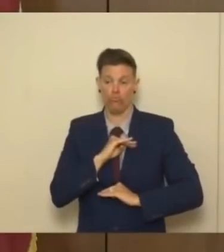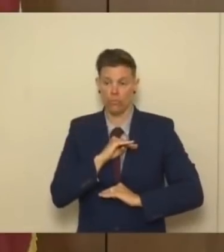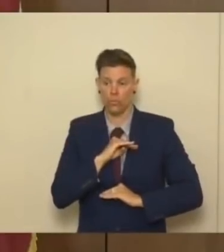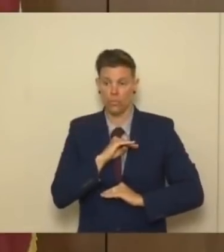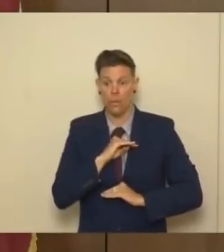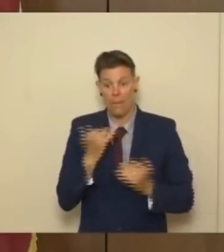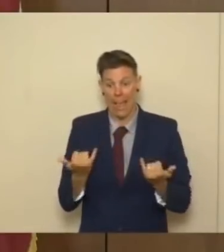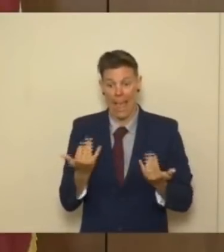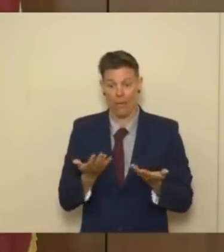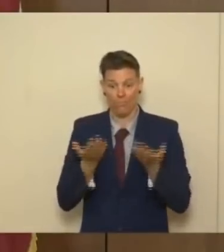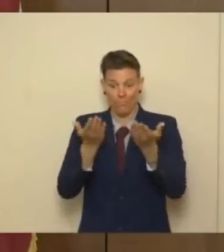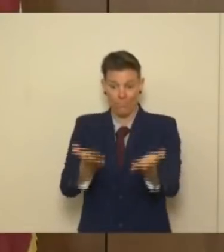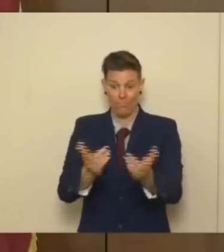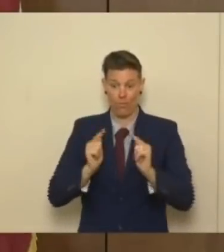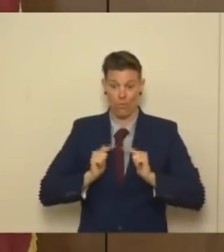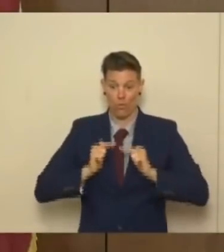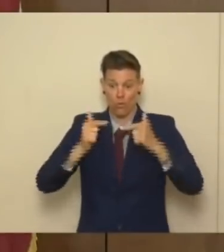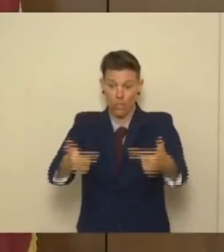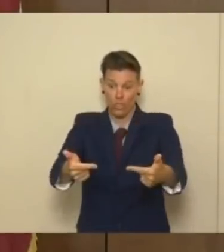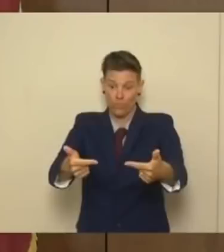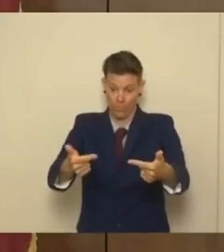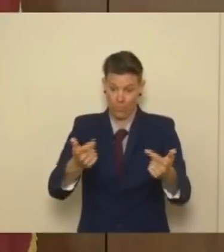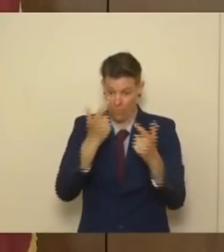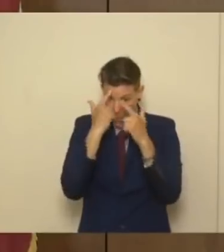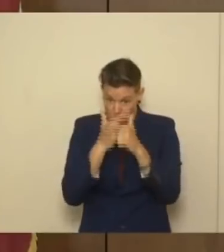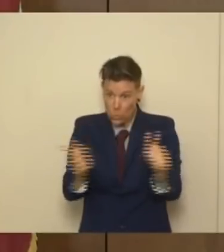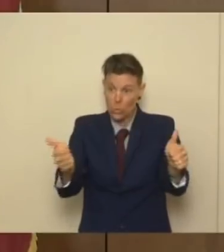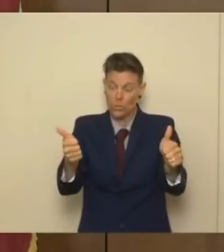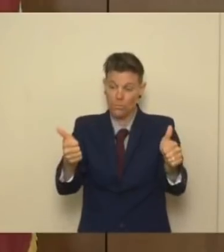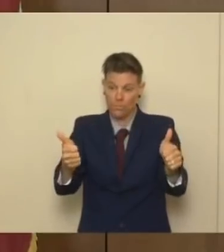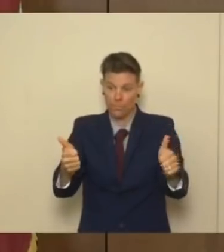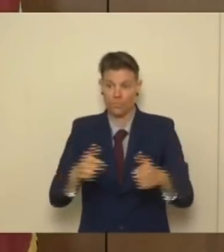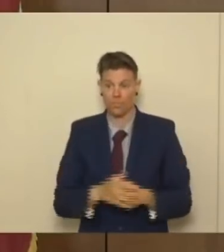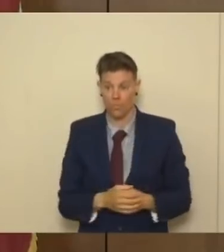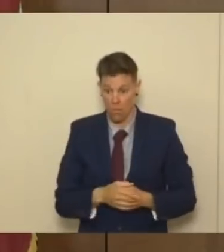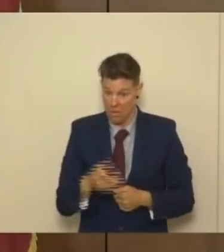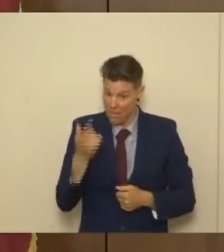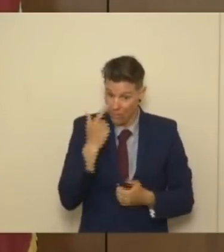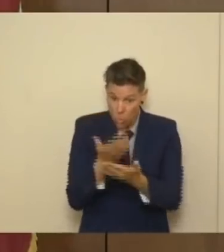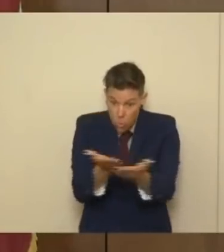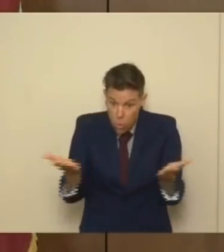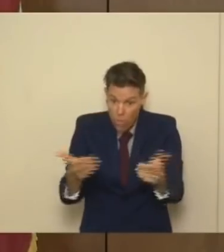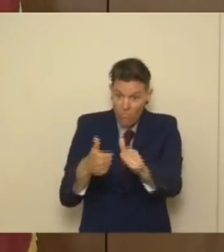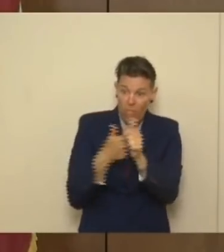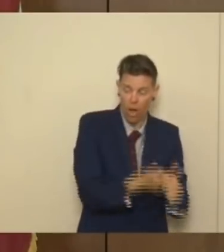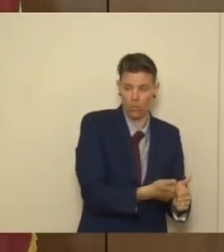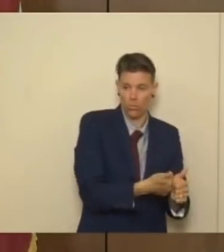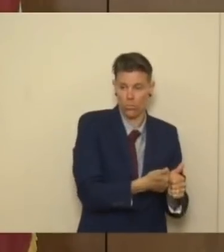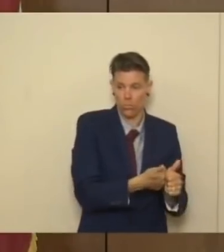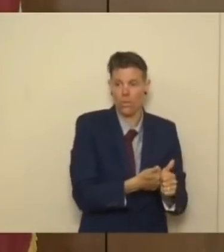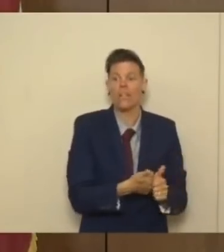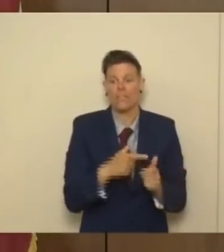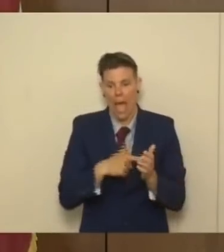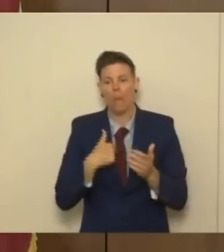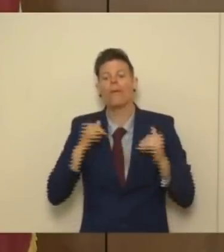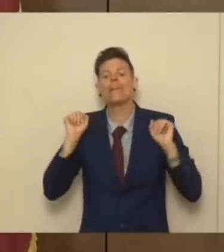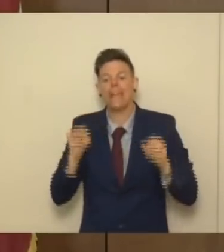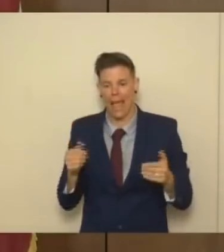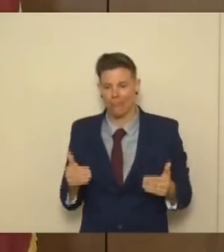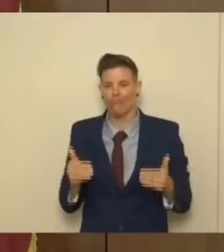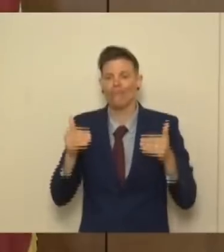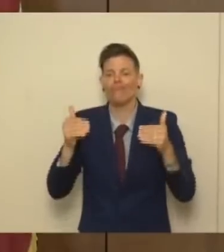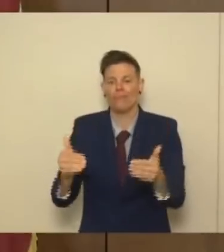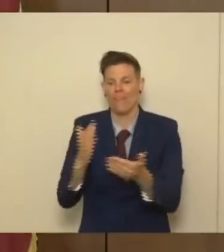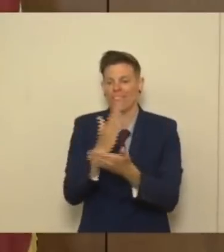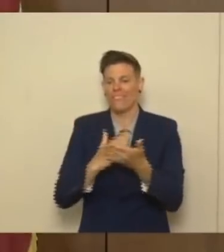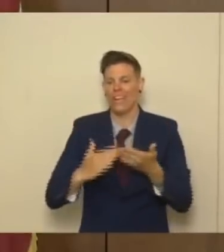feel pretty darn good that July can be a phase 2 opening. I guess maybe I'm spending too much time on this question, but the other